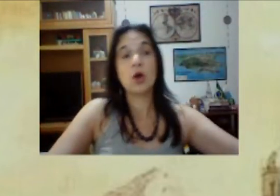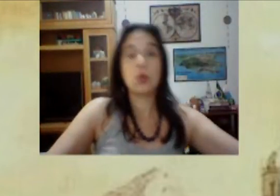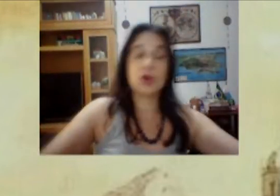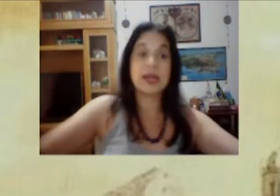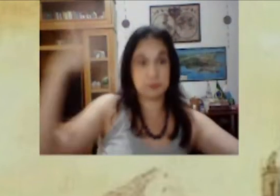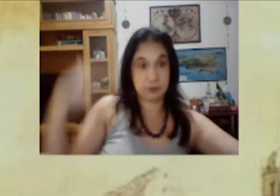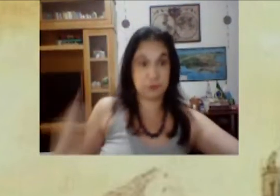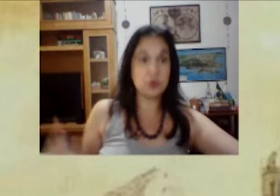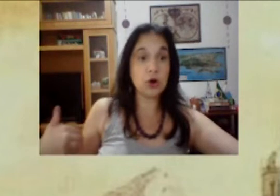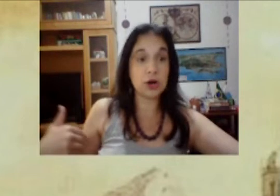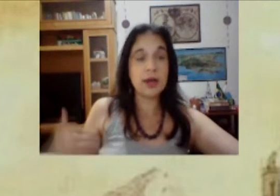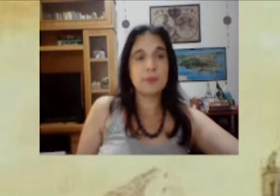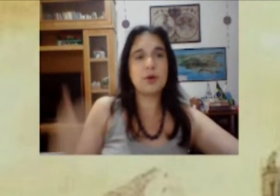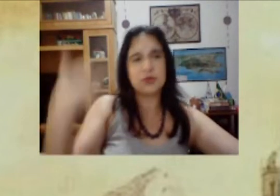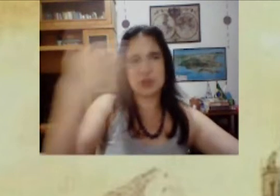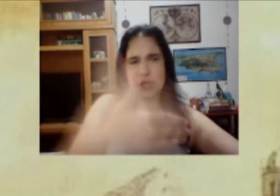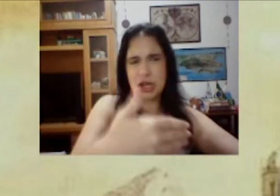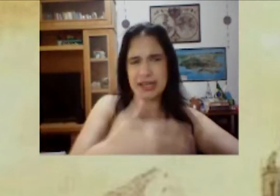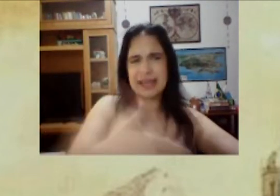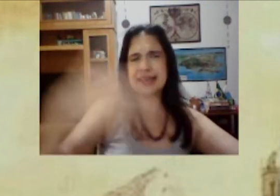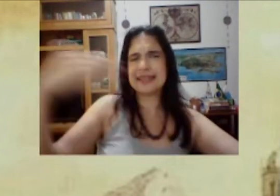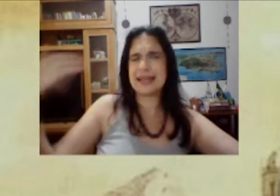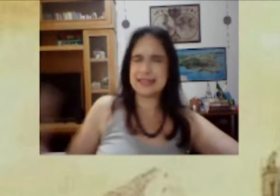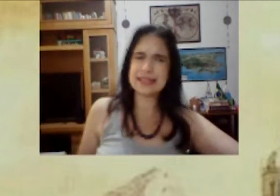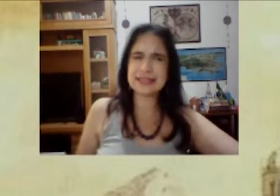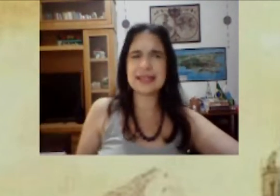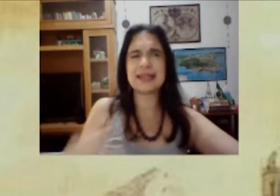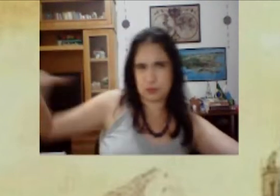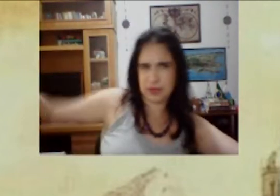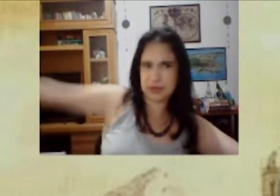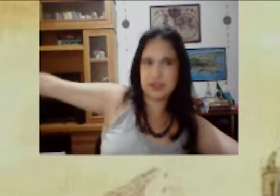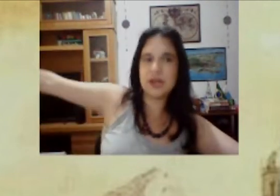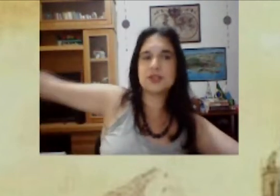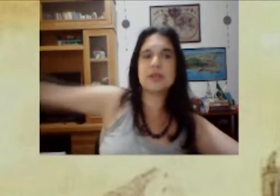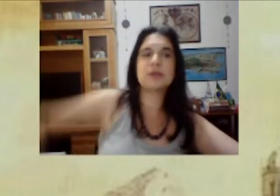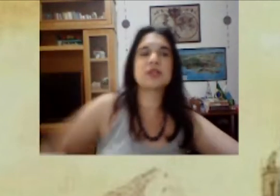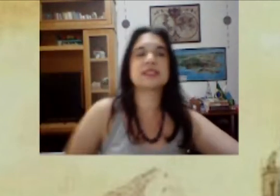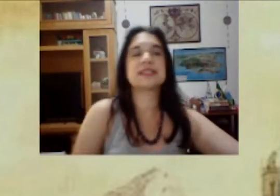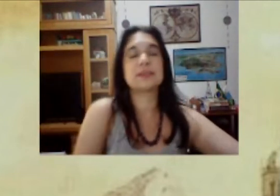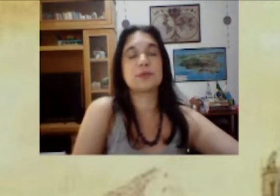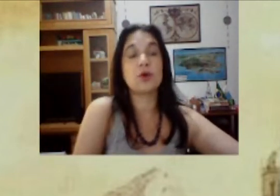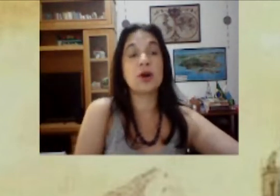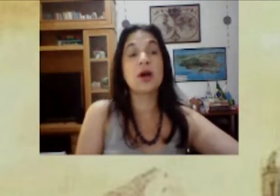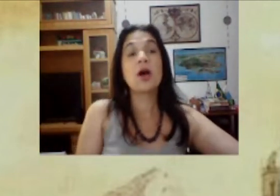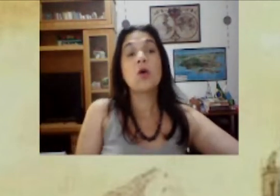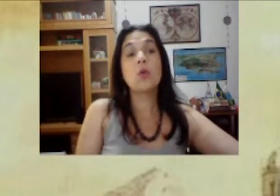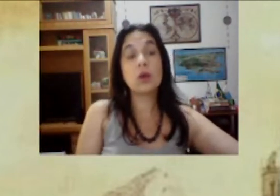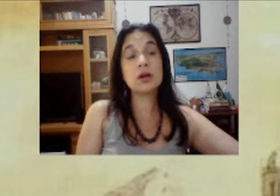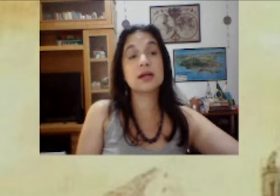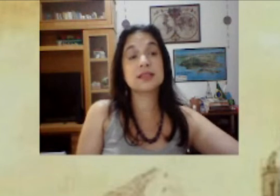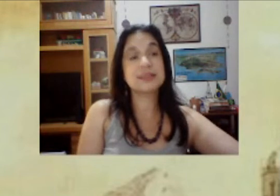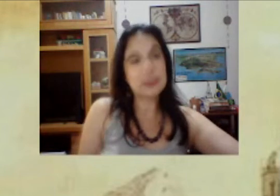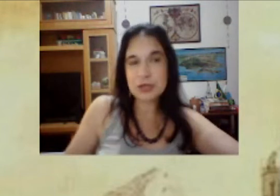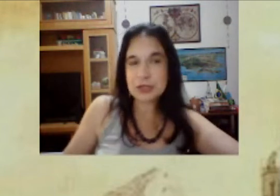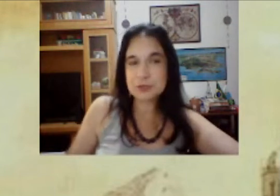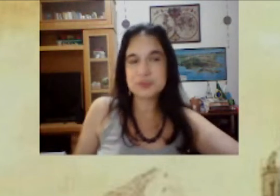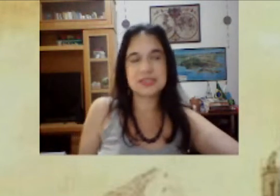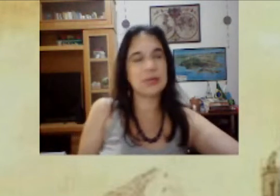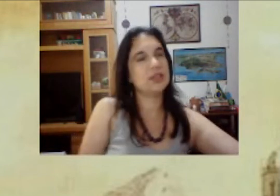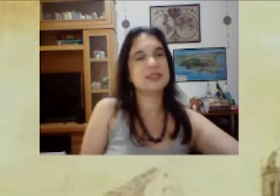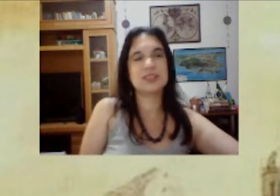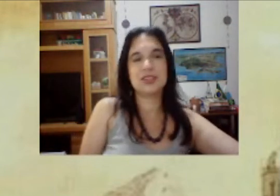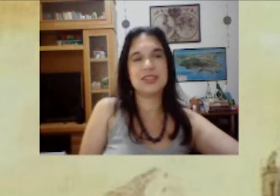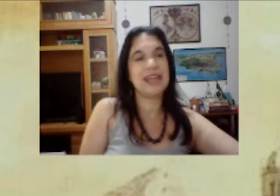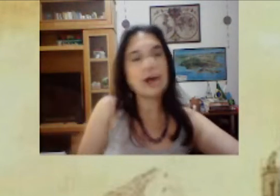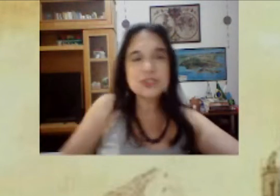time. Whereas before, both Glória and Catete and the other neighborhoods that I said before were suburbs. They